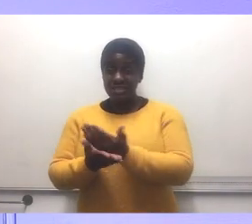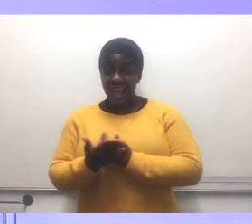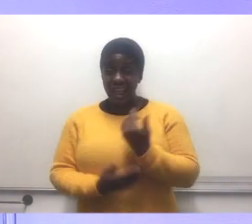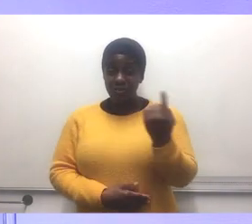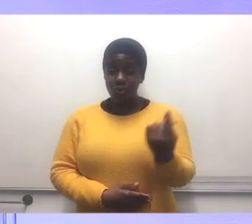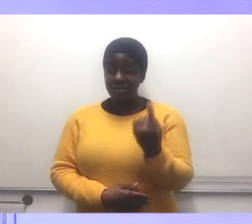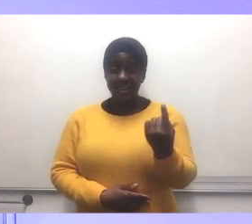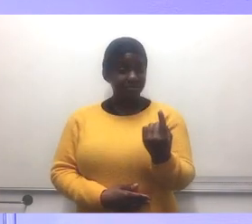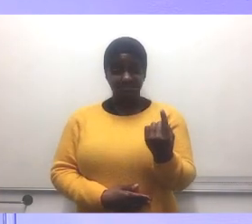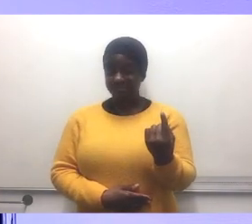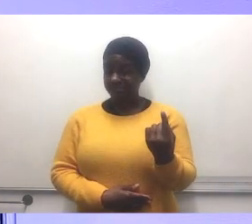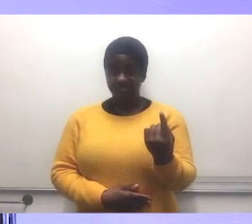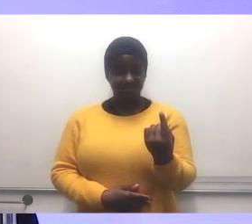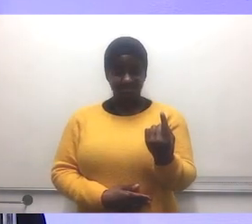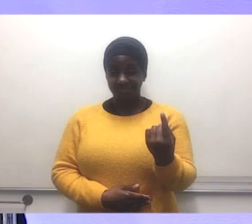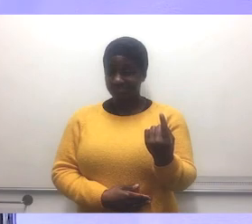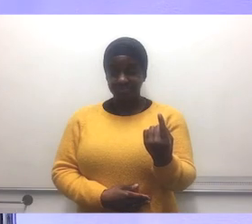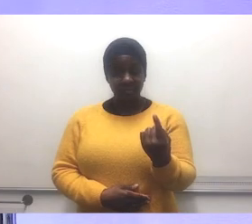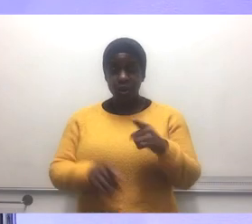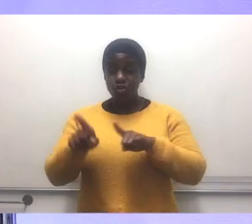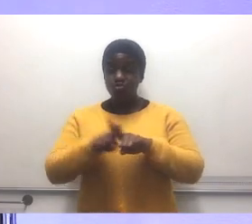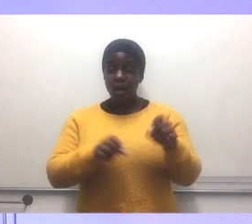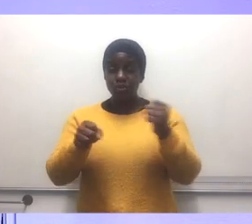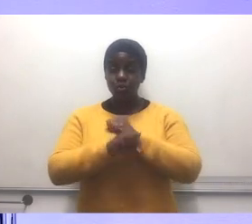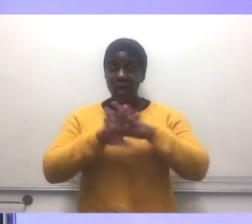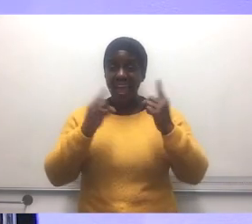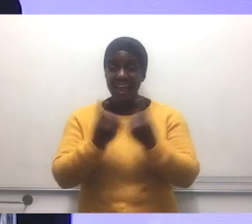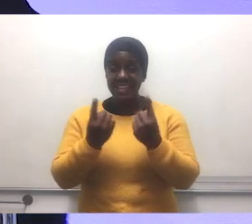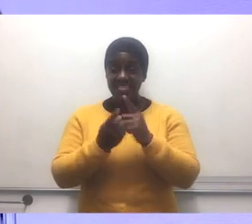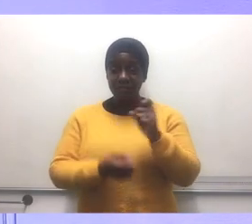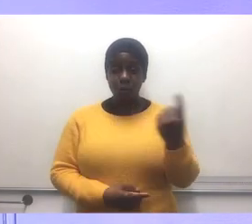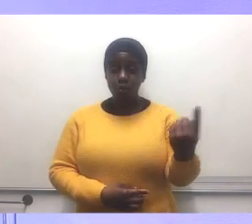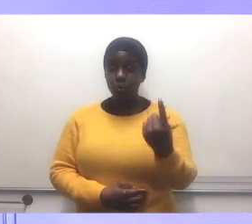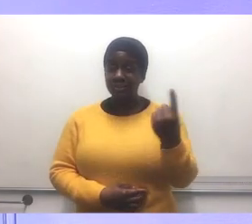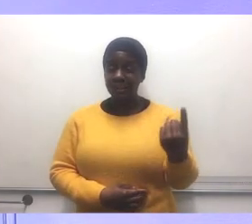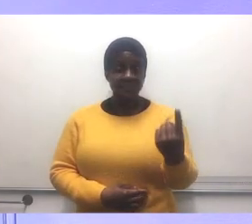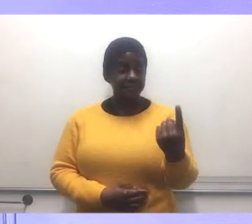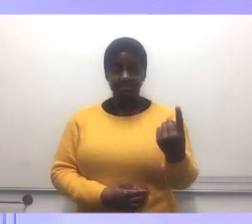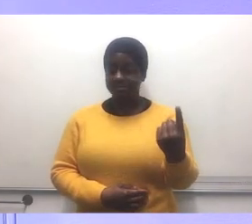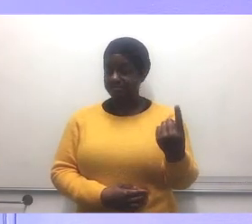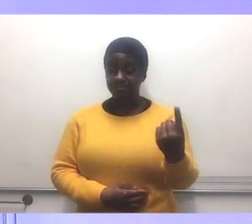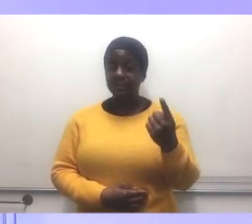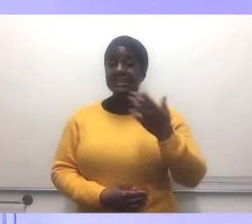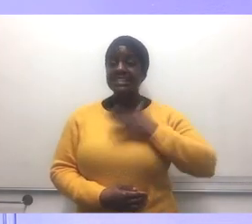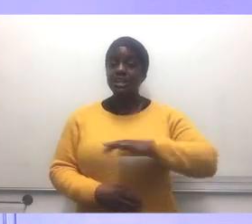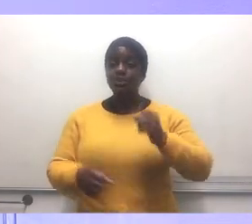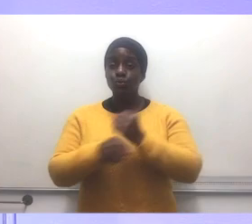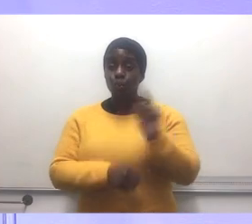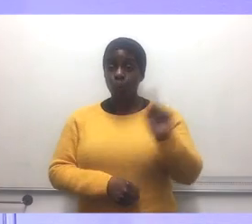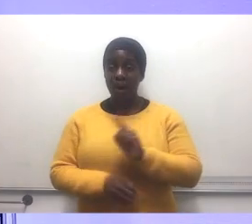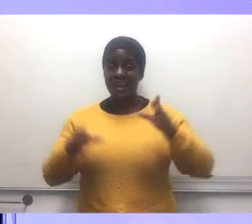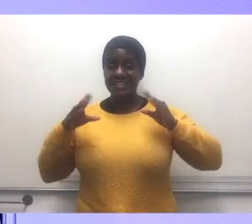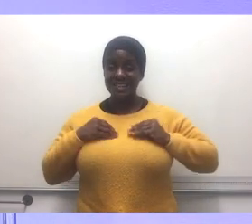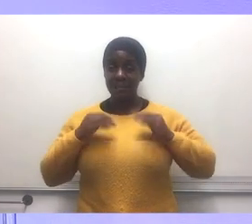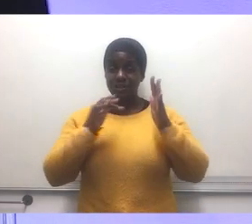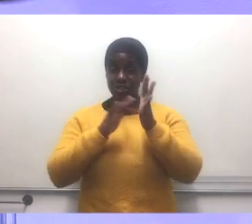yourself. You don't have to try to do anything for yourself. What you need to do is to accept